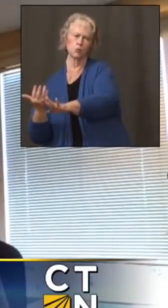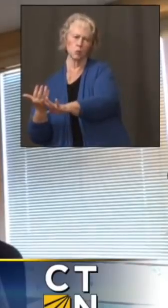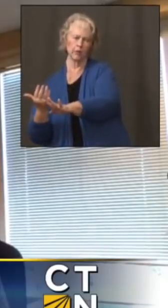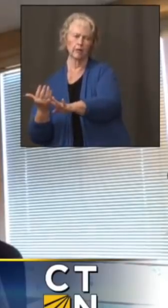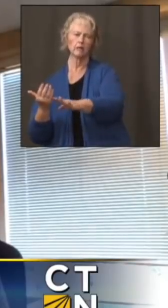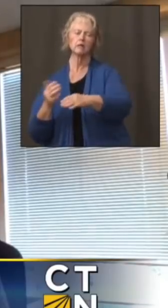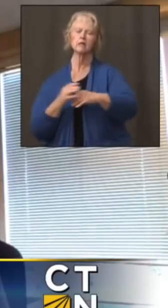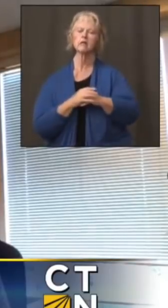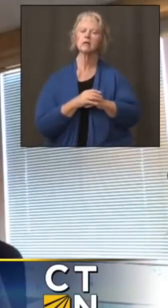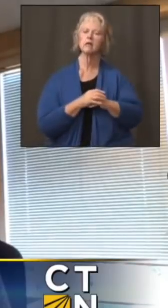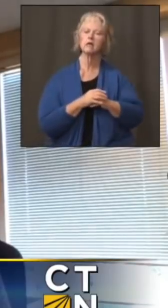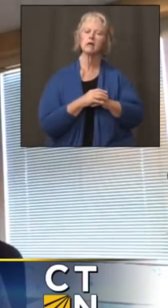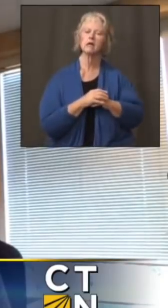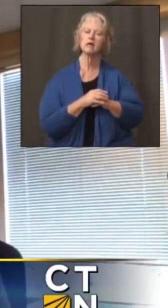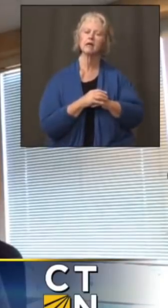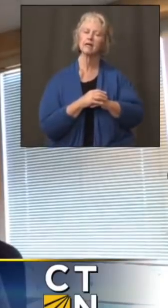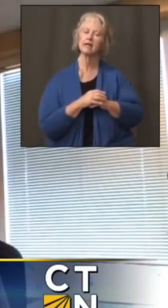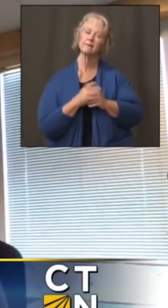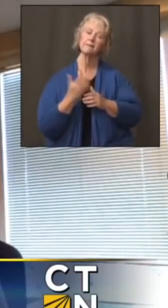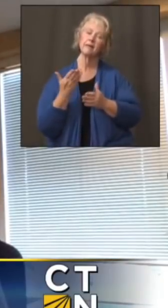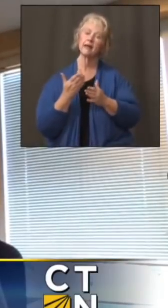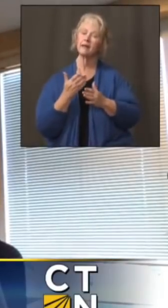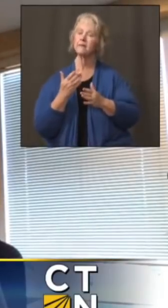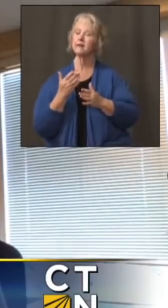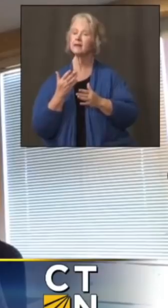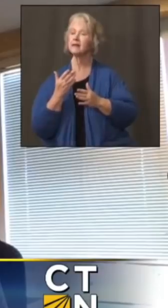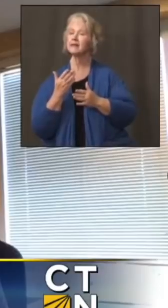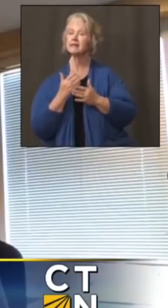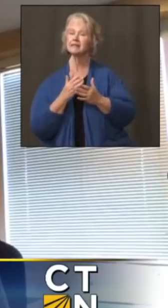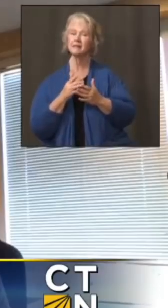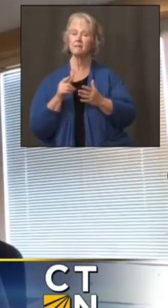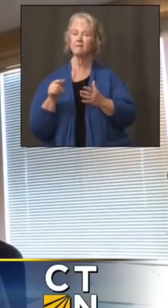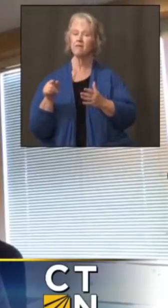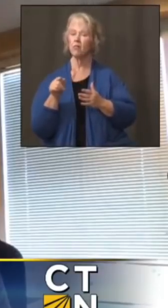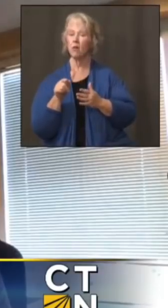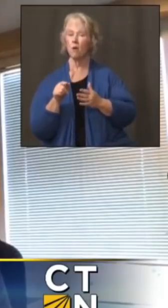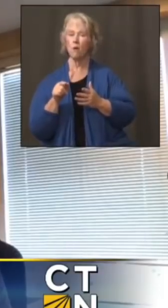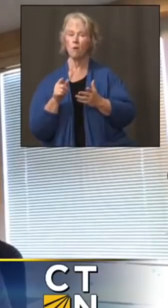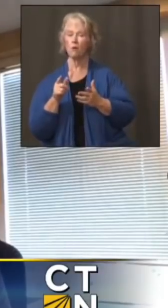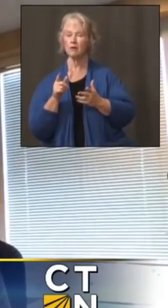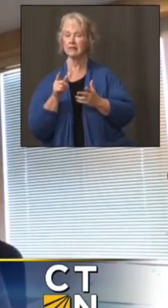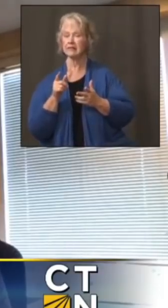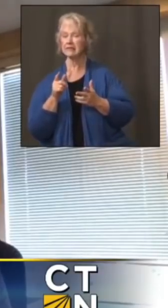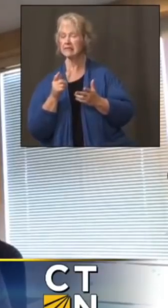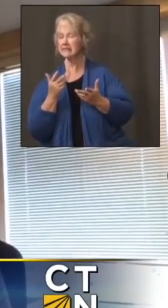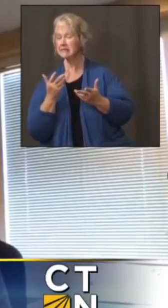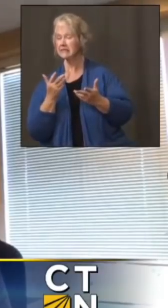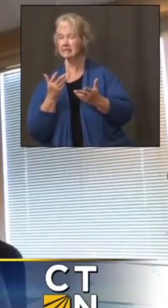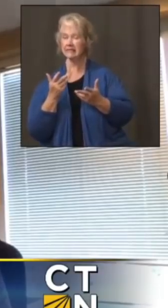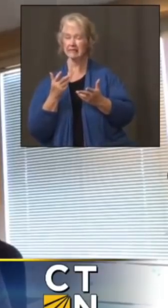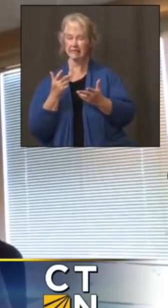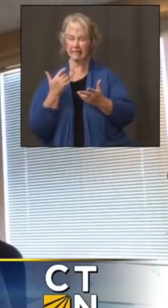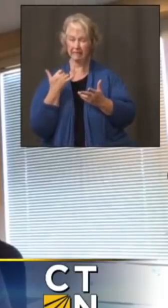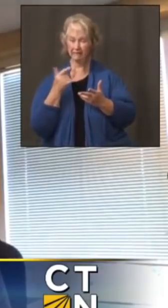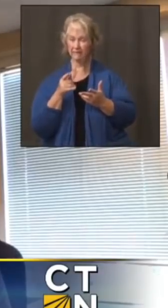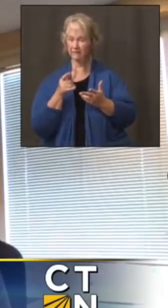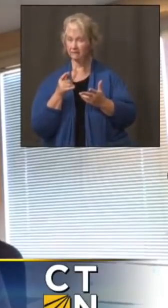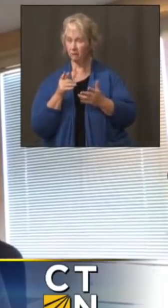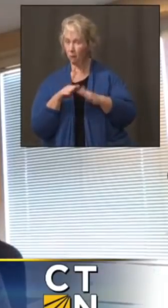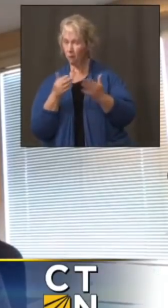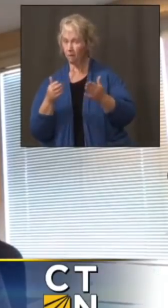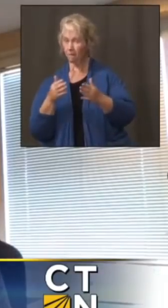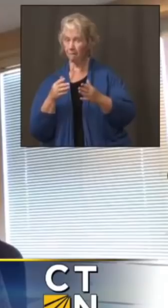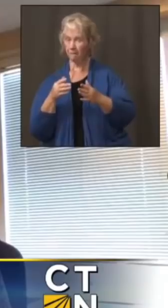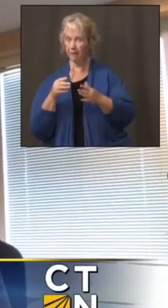and particularly some of those that might entail a little bit more risk indoors without masks, et cetera.